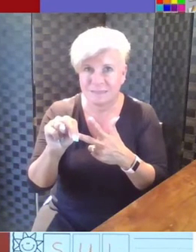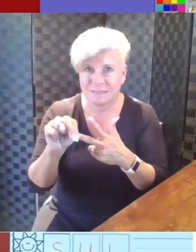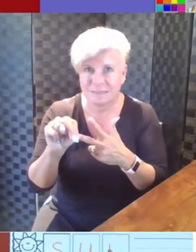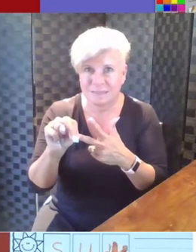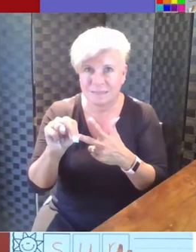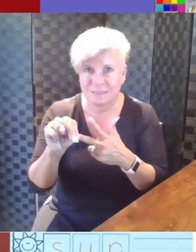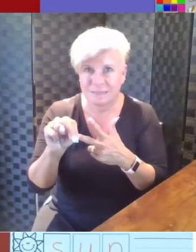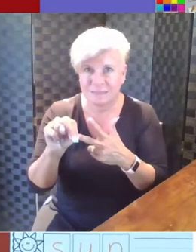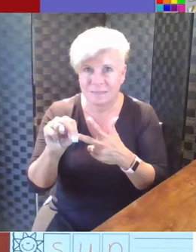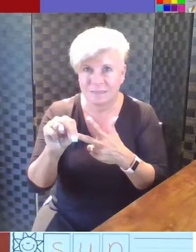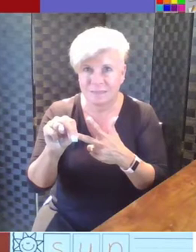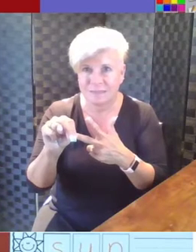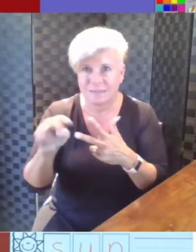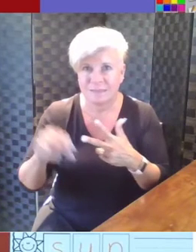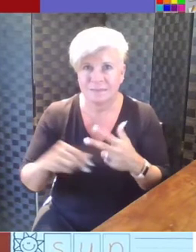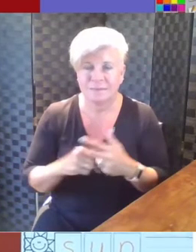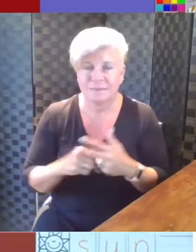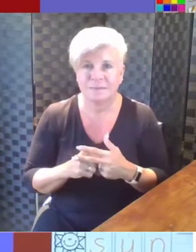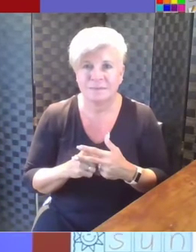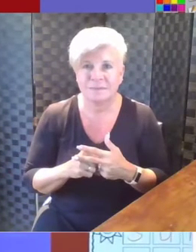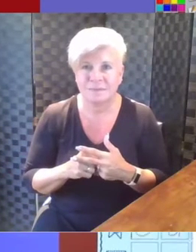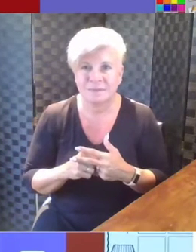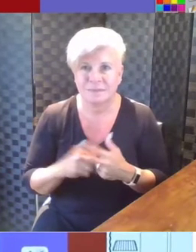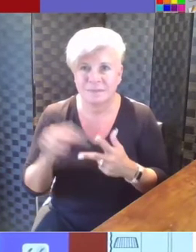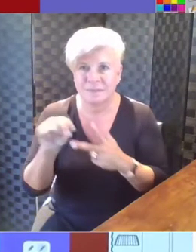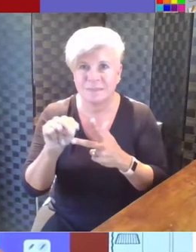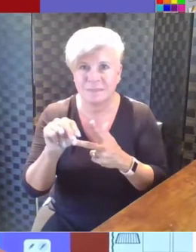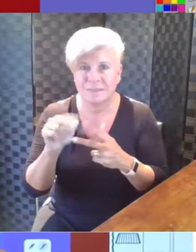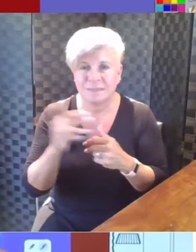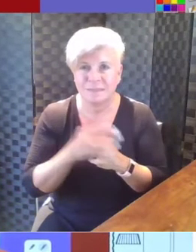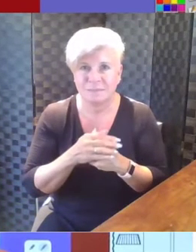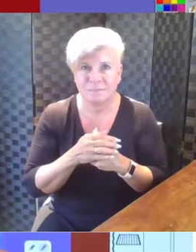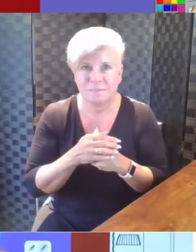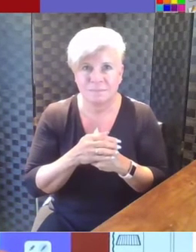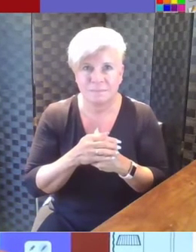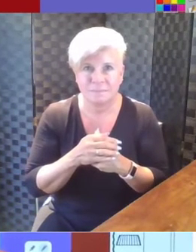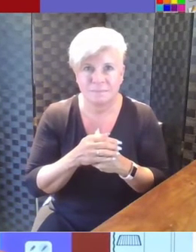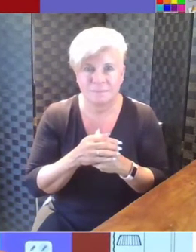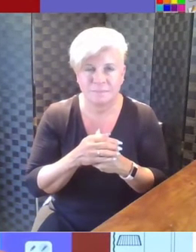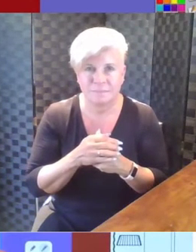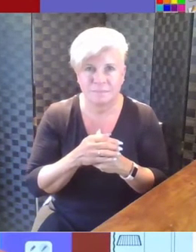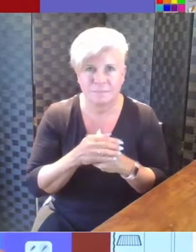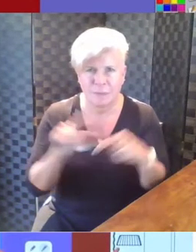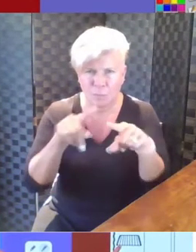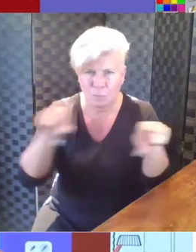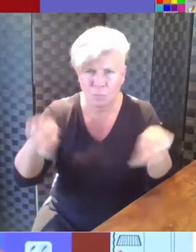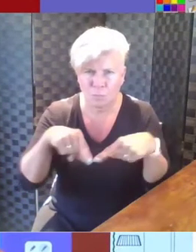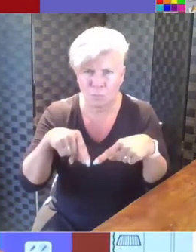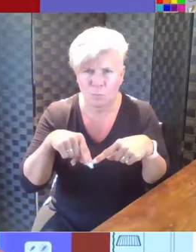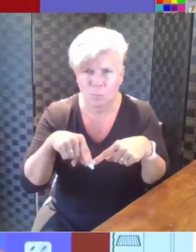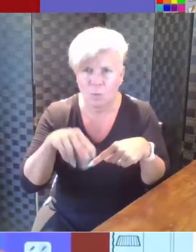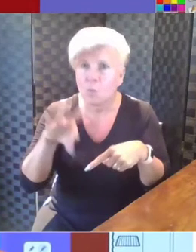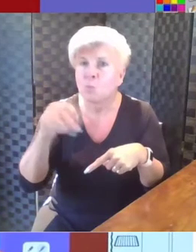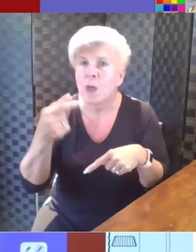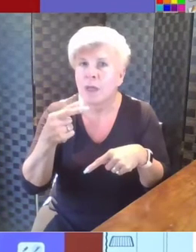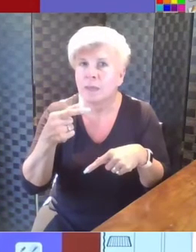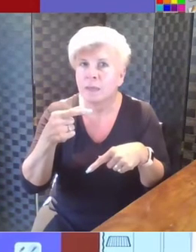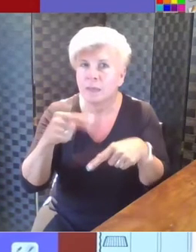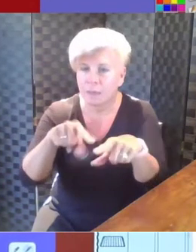U. And the ending is N, in. You try this one. It's a